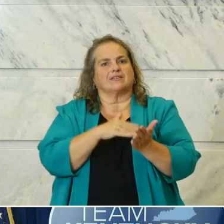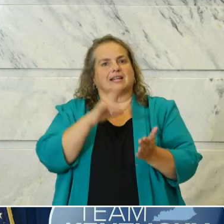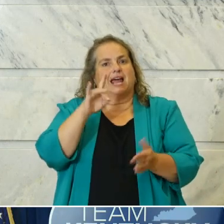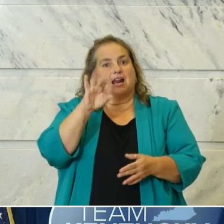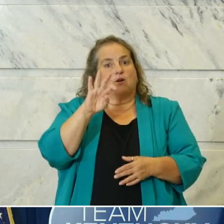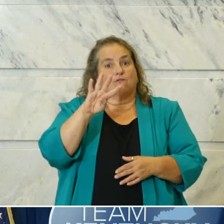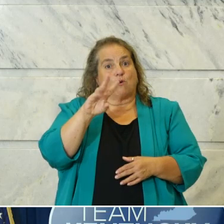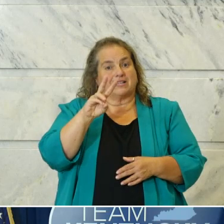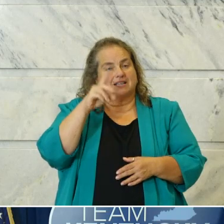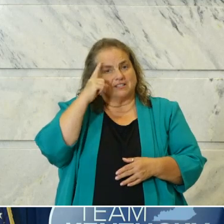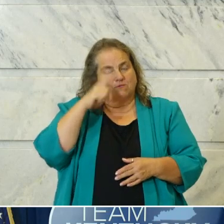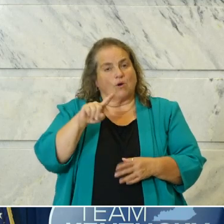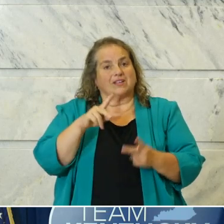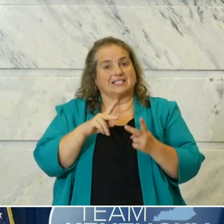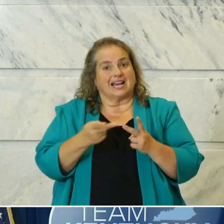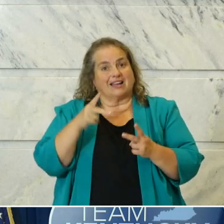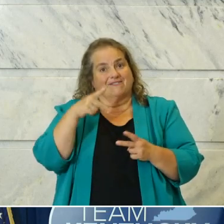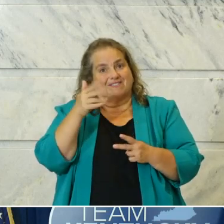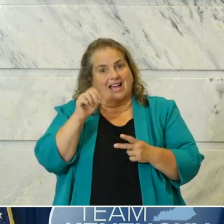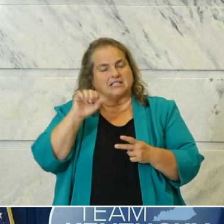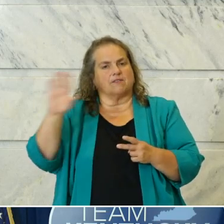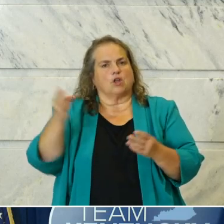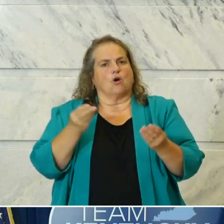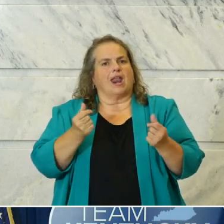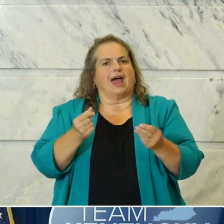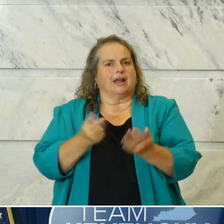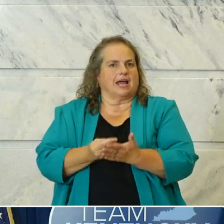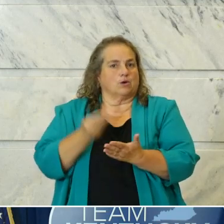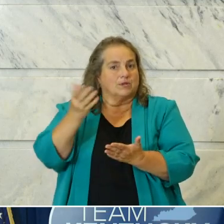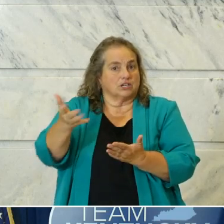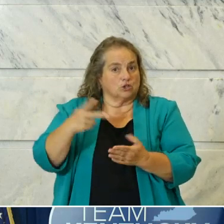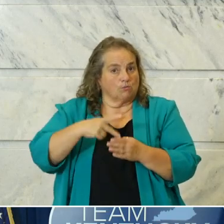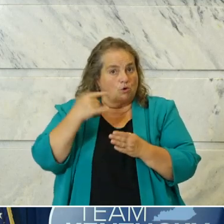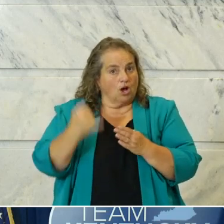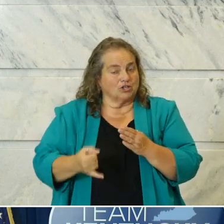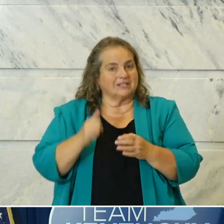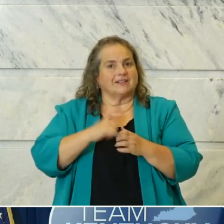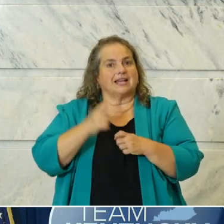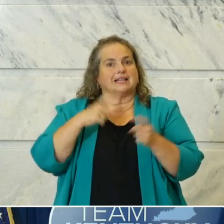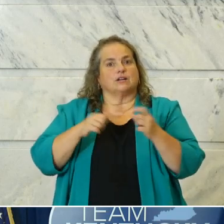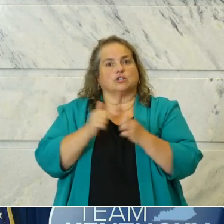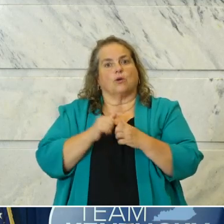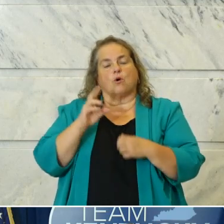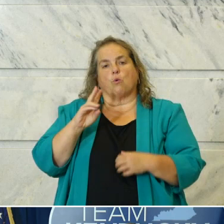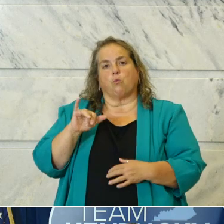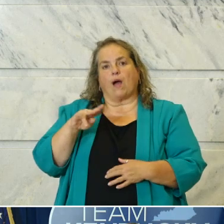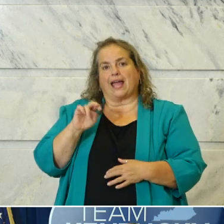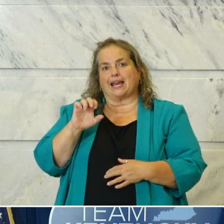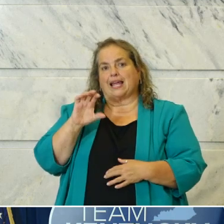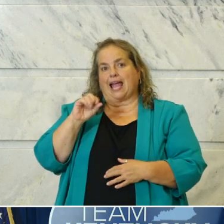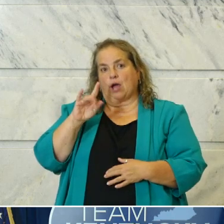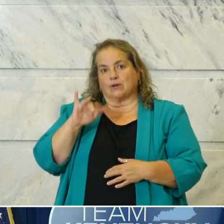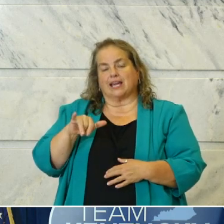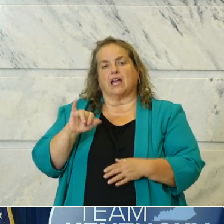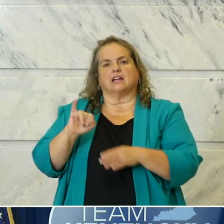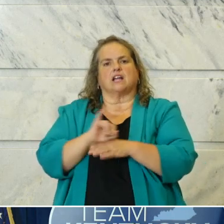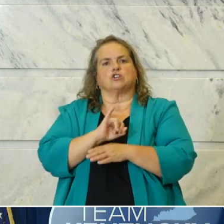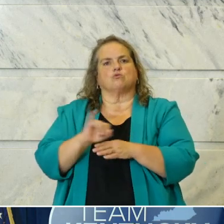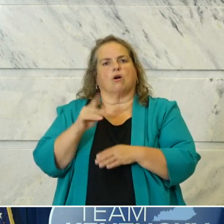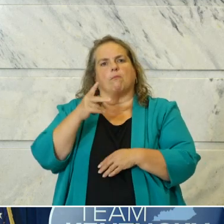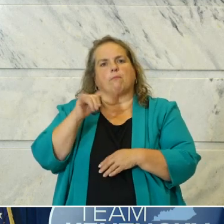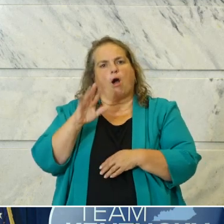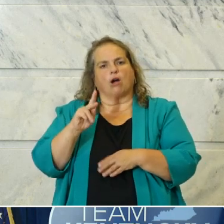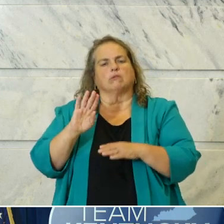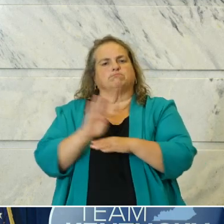$153,846 for the second phase of their land acquisition project that deals with the Wayne County Industrial Park. We believe that